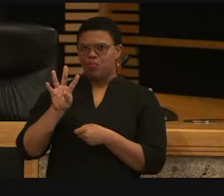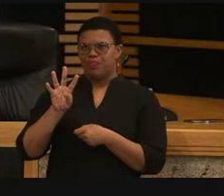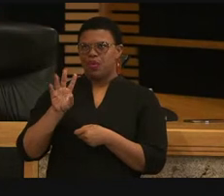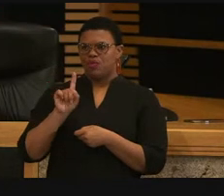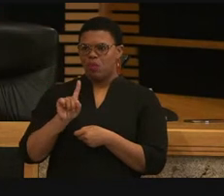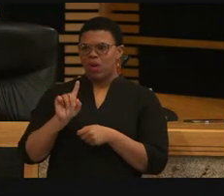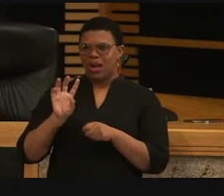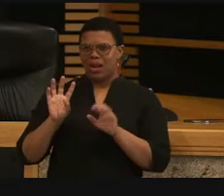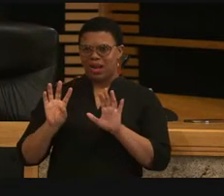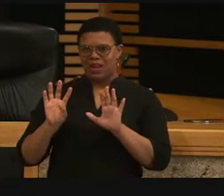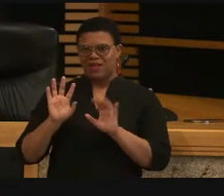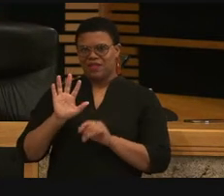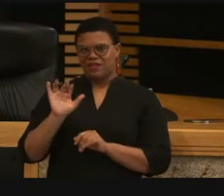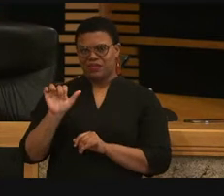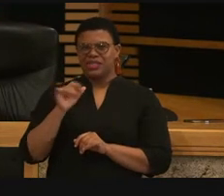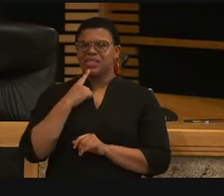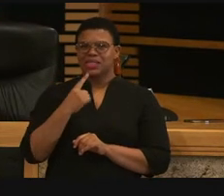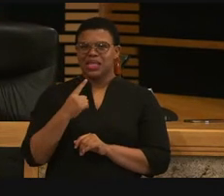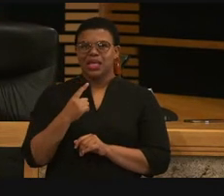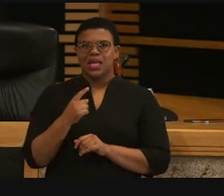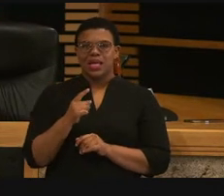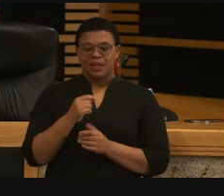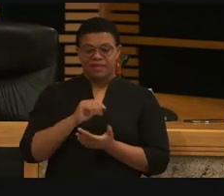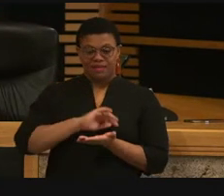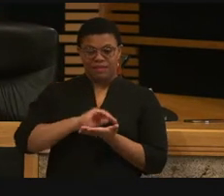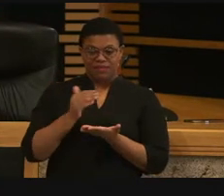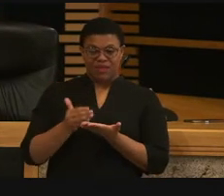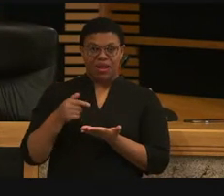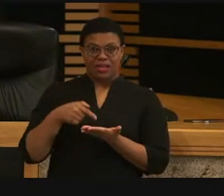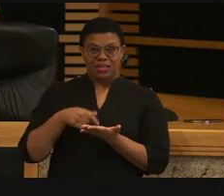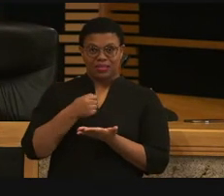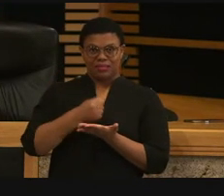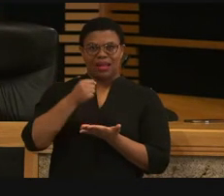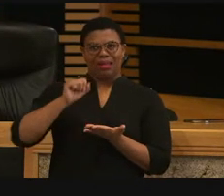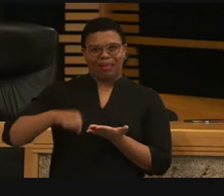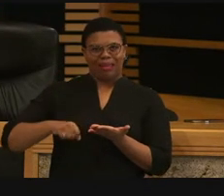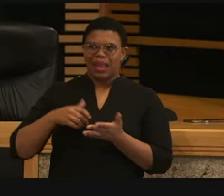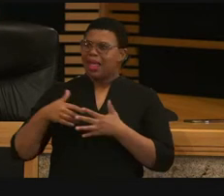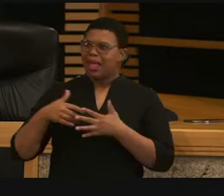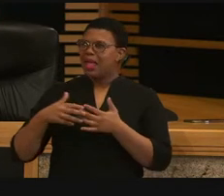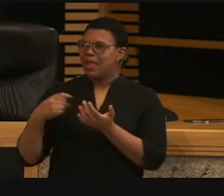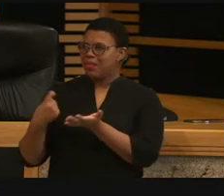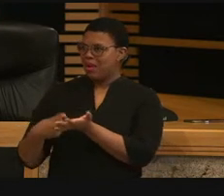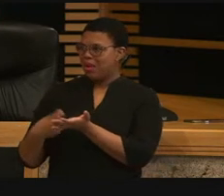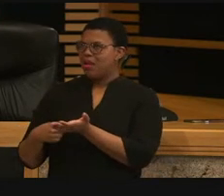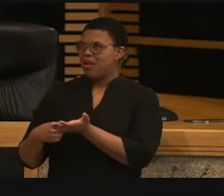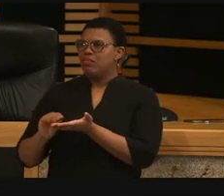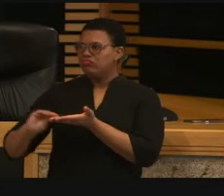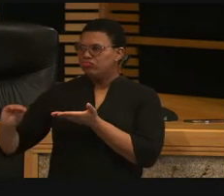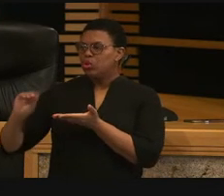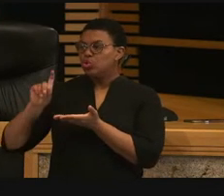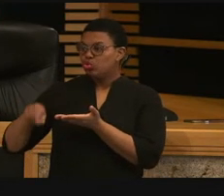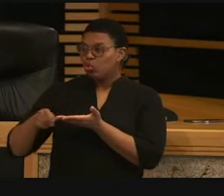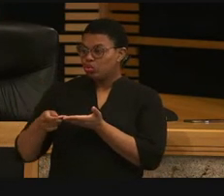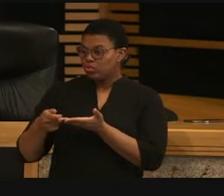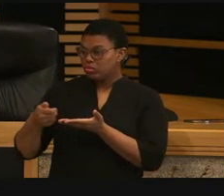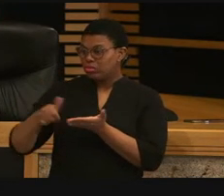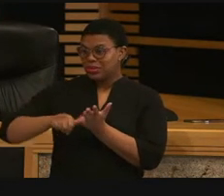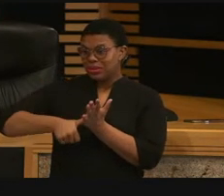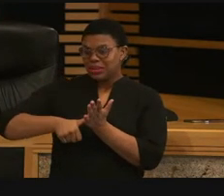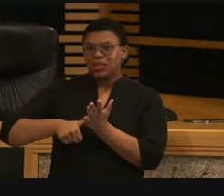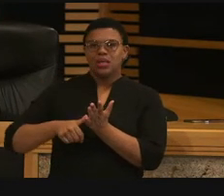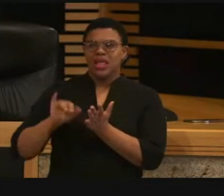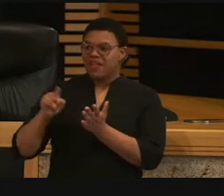24 of 1956 provides that a registered fund may deduct any amount of money or compensation in respect of any damage